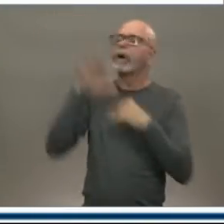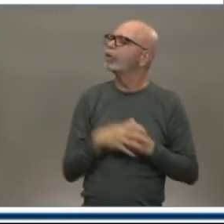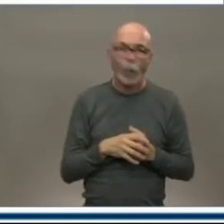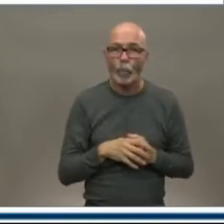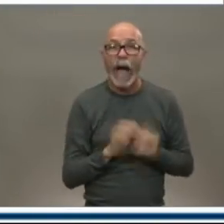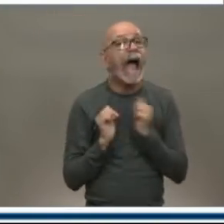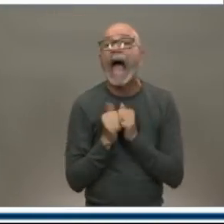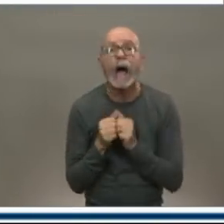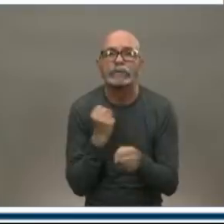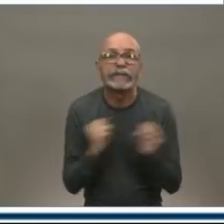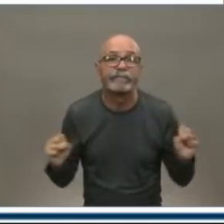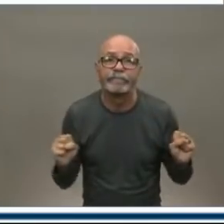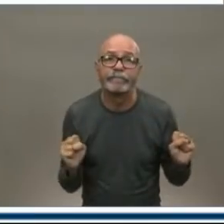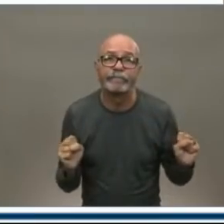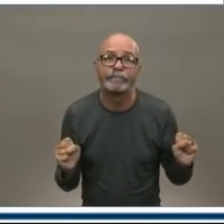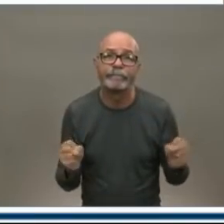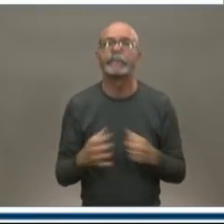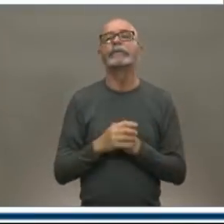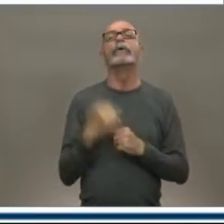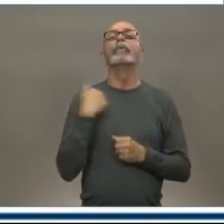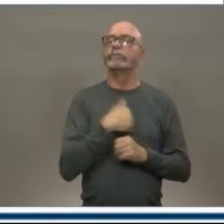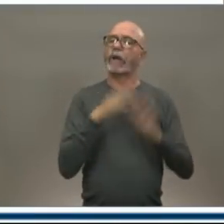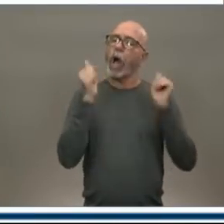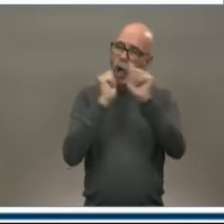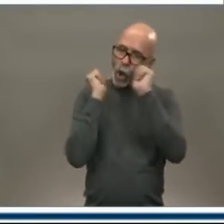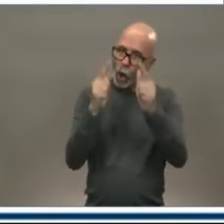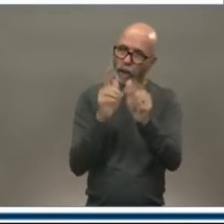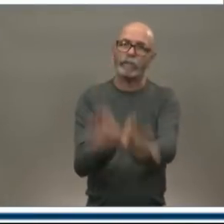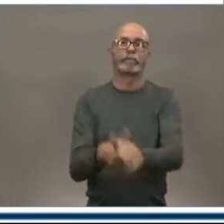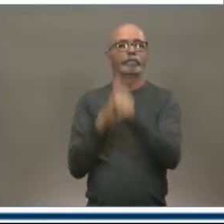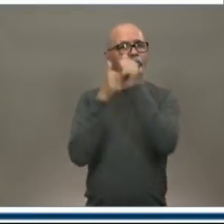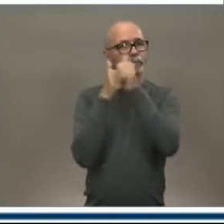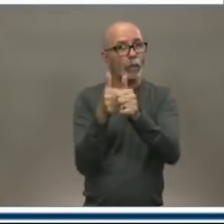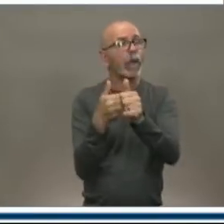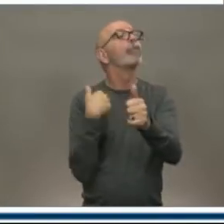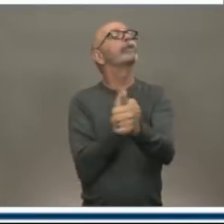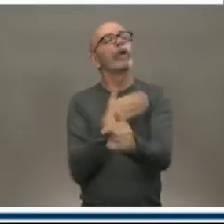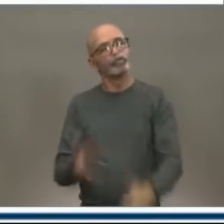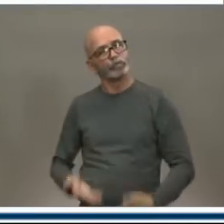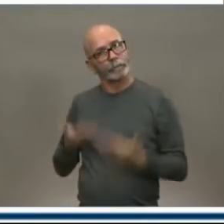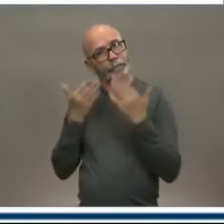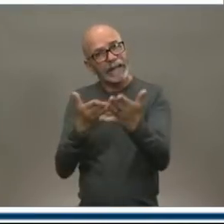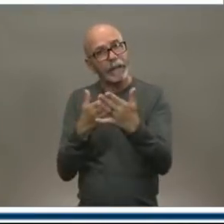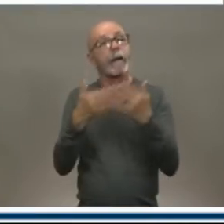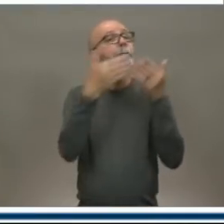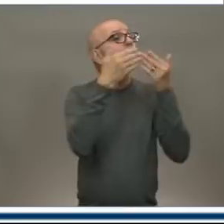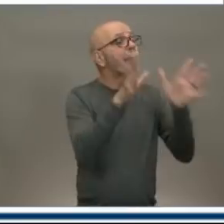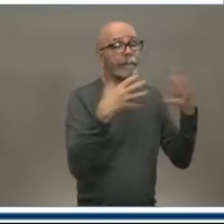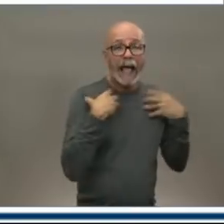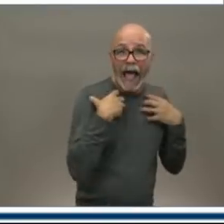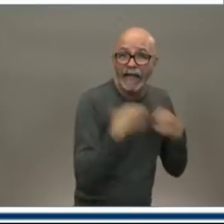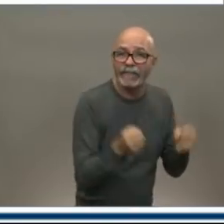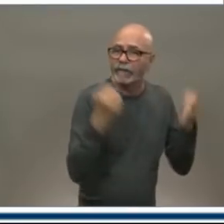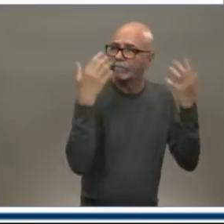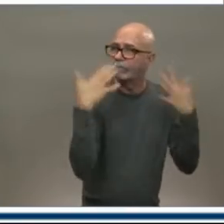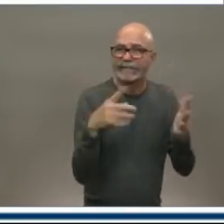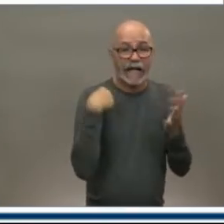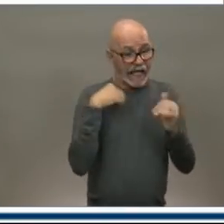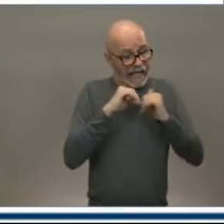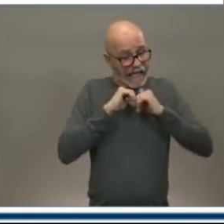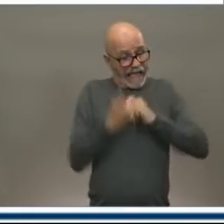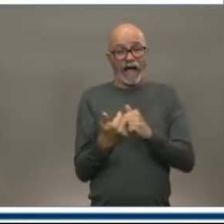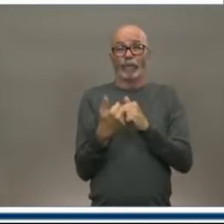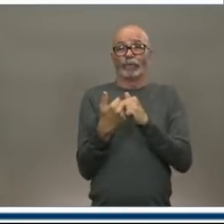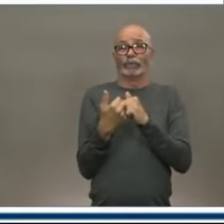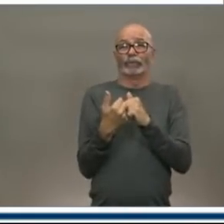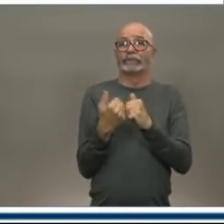of us follow the public health restrictions and the recommendations. That's how we actually, as I've said earlier today,